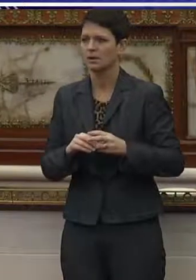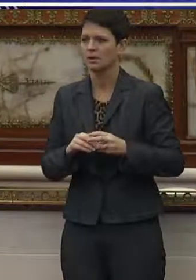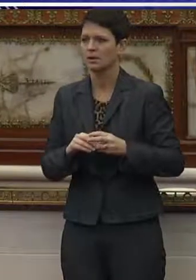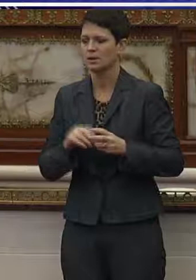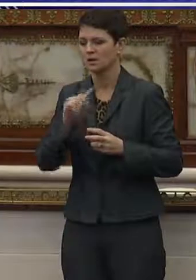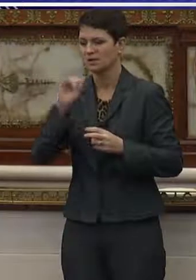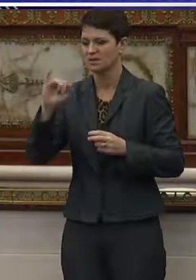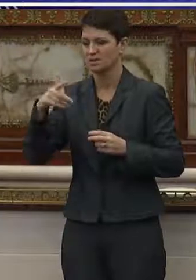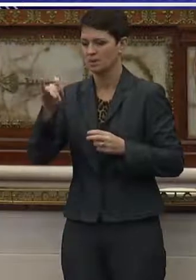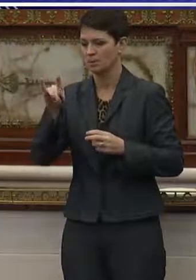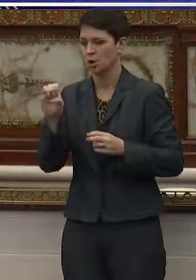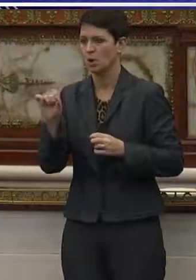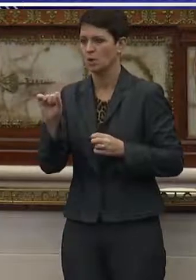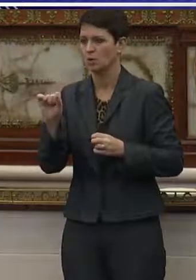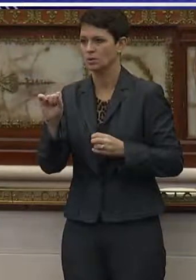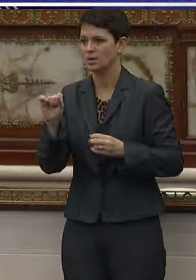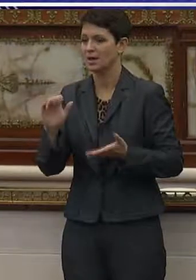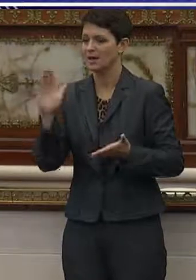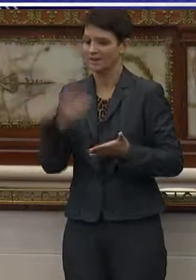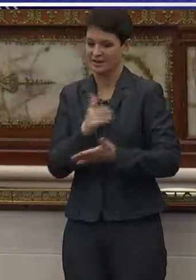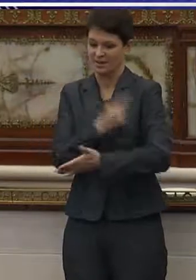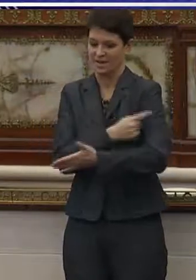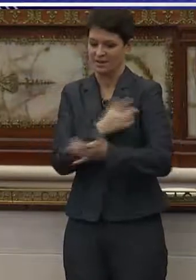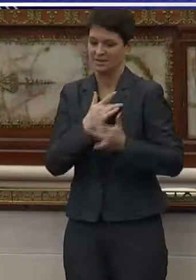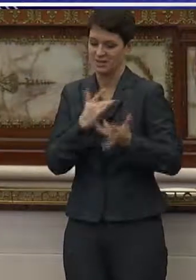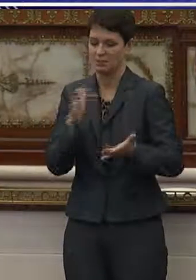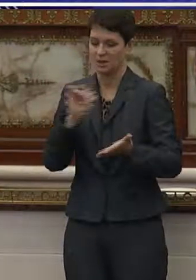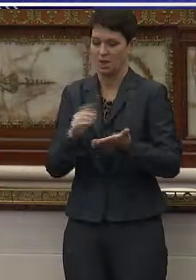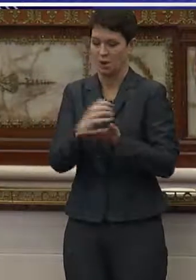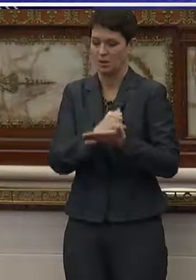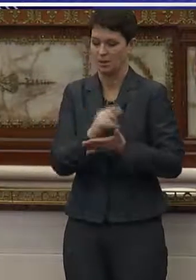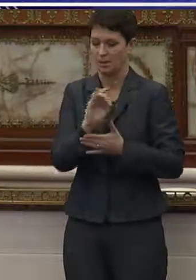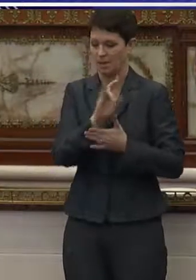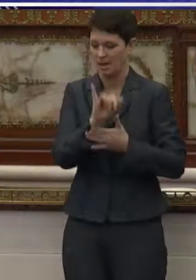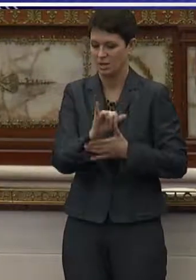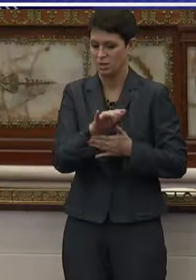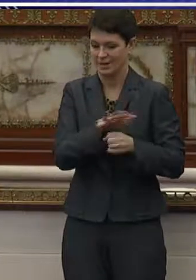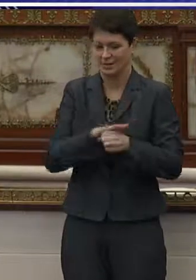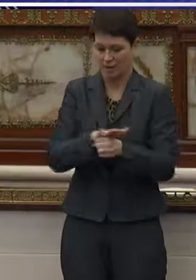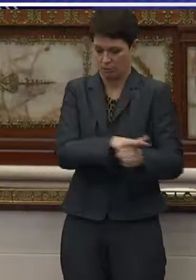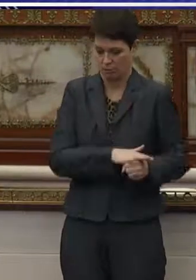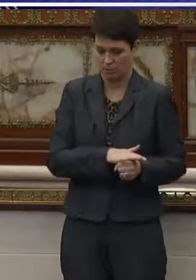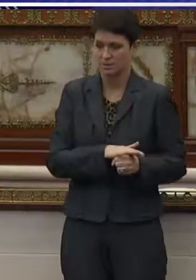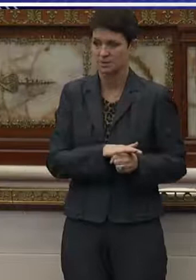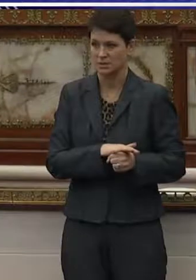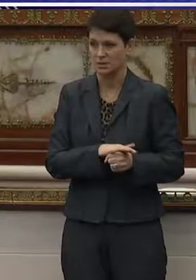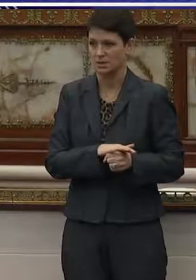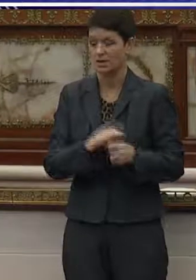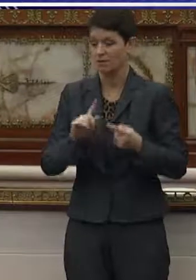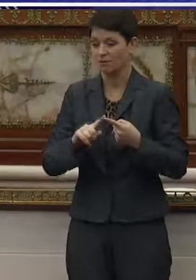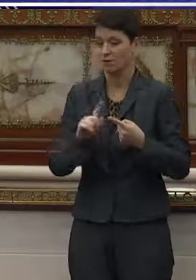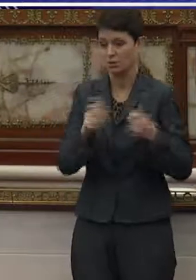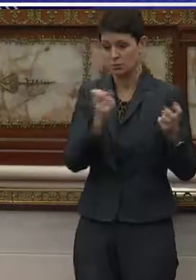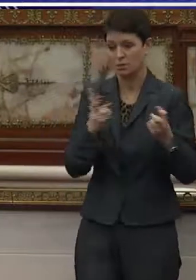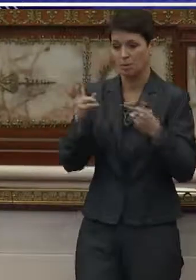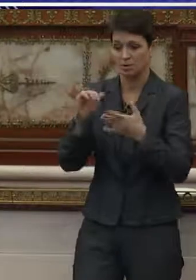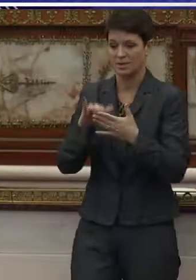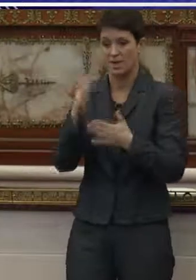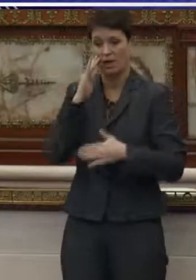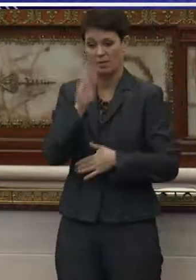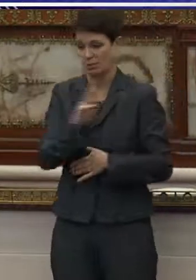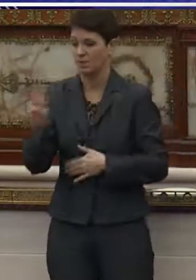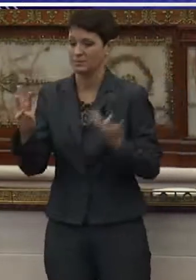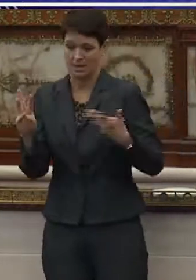the zip codes that have fewer vaccinations tend to be low-income minority neighborhoods. And so we're first of all, we posted that map on the